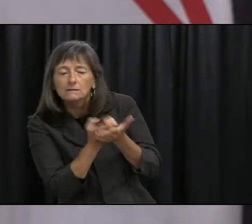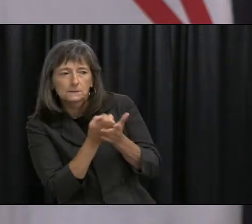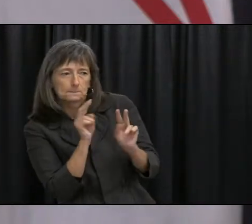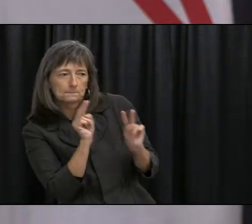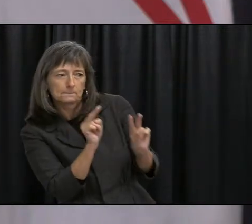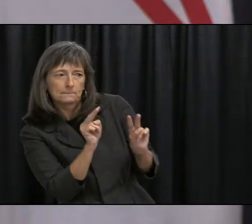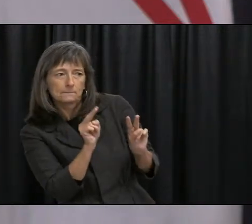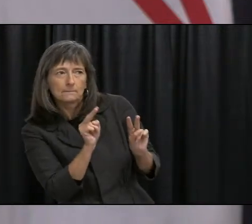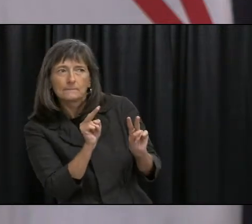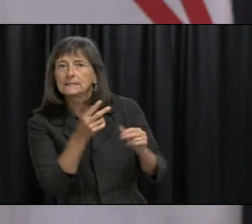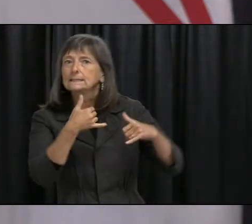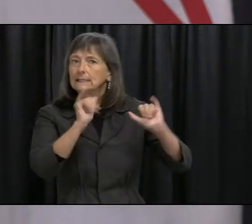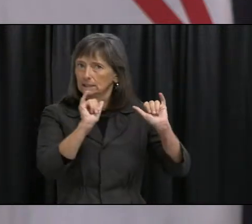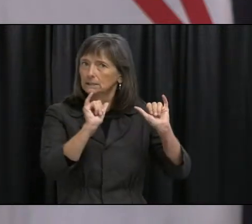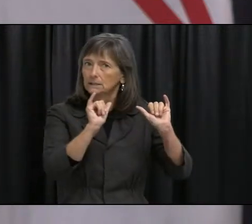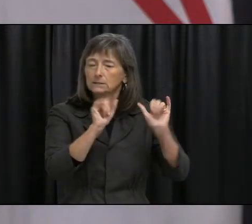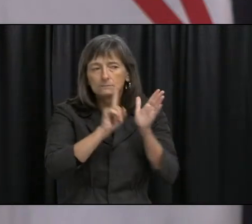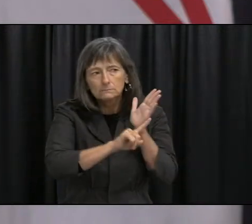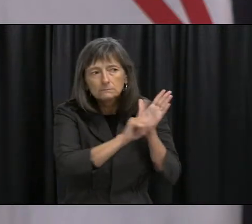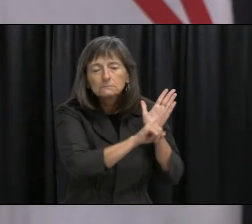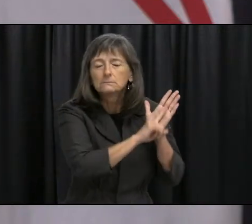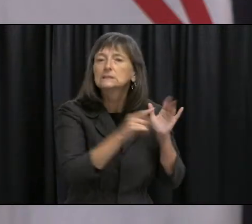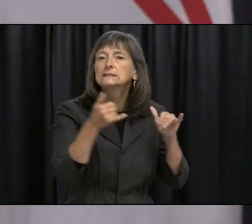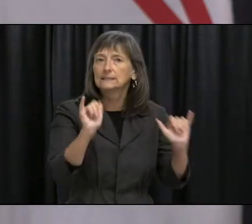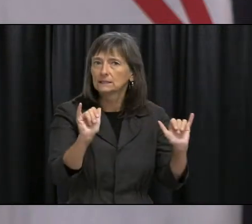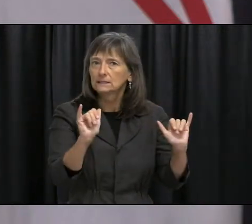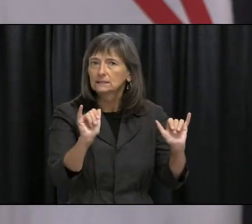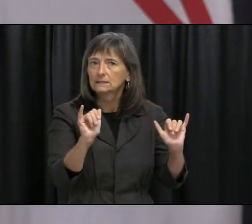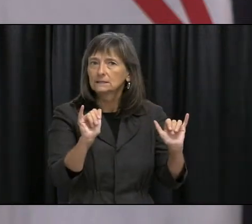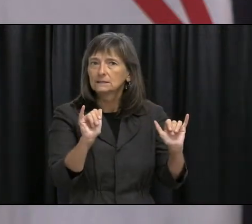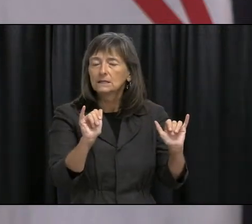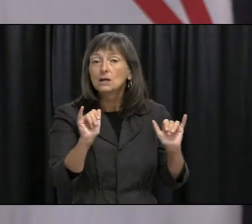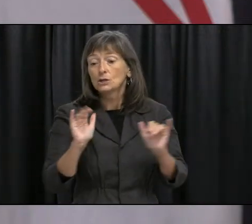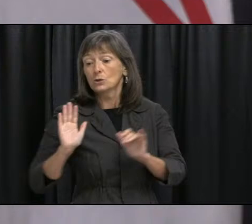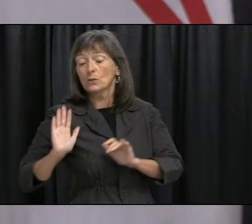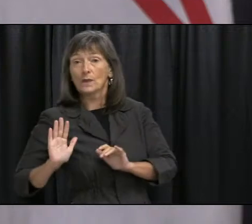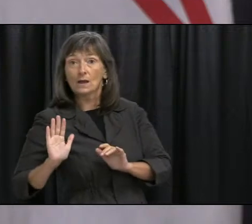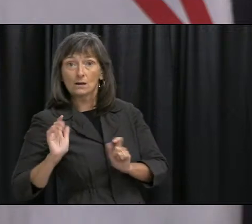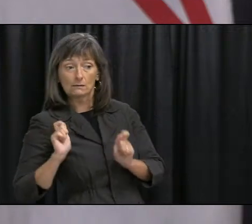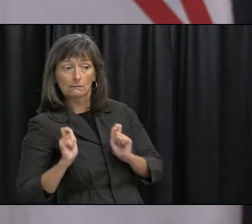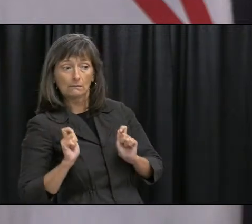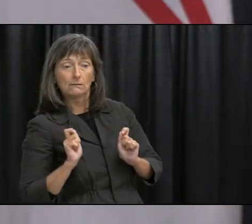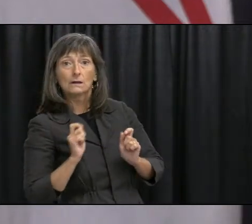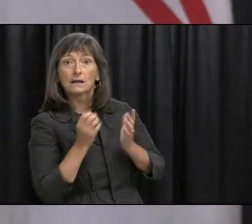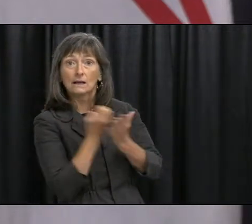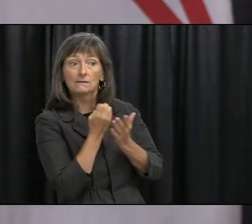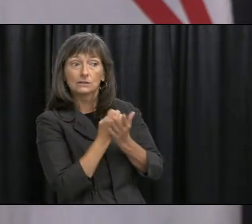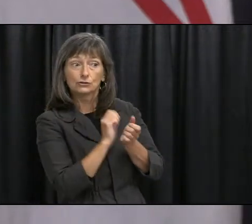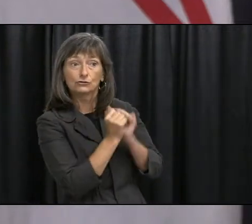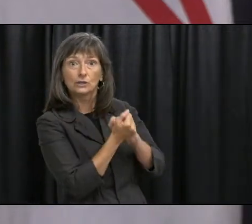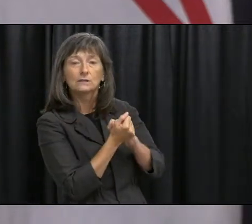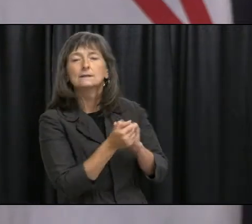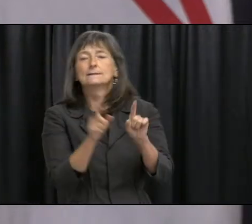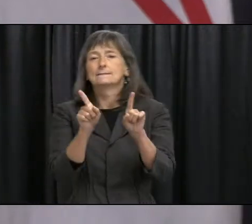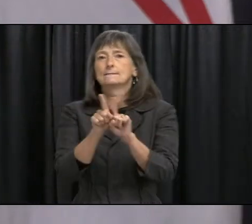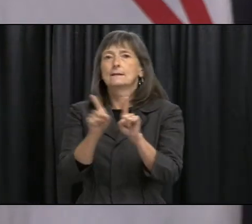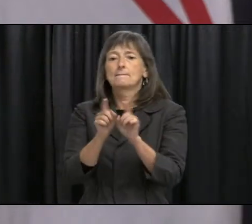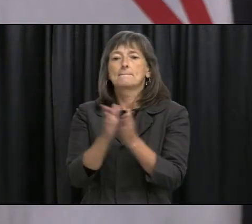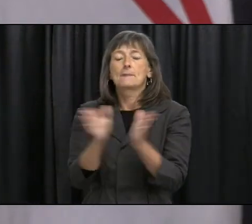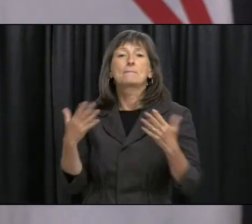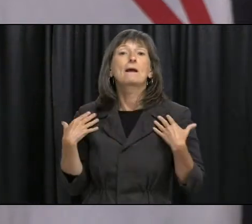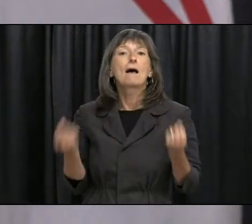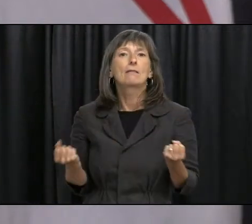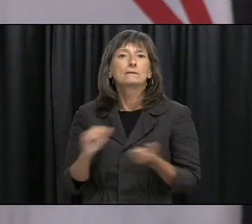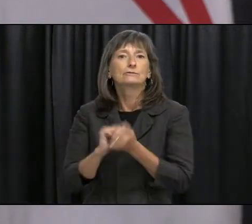to COVID-19. And as things shift, so too do our public health measures. To that end, today I'm announcing